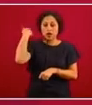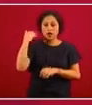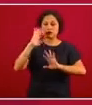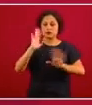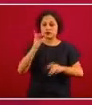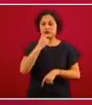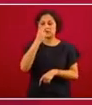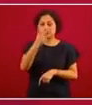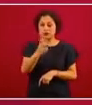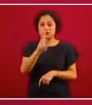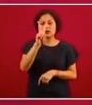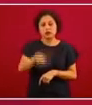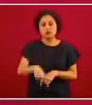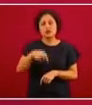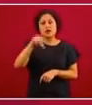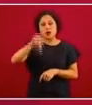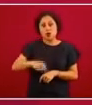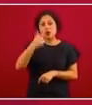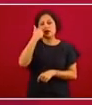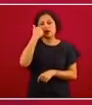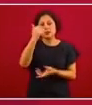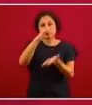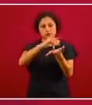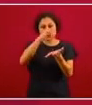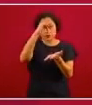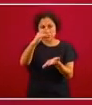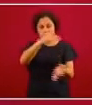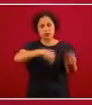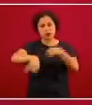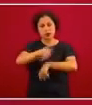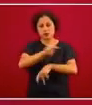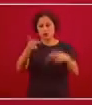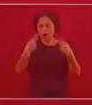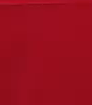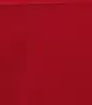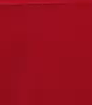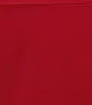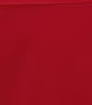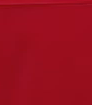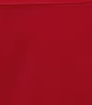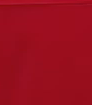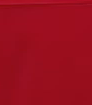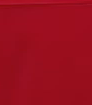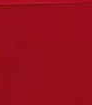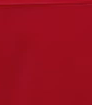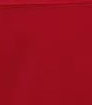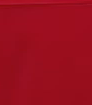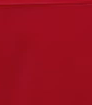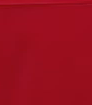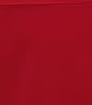those medical practitioners and health professionals out there for being so responsive and being